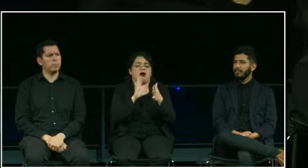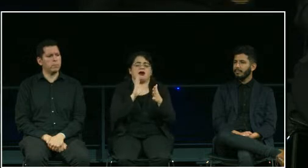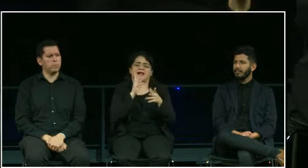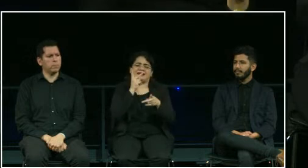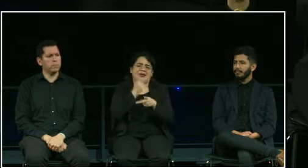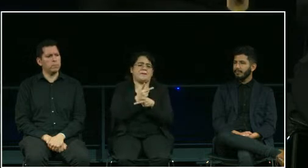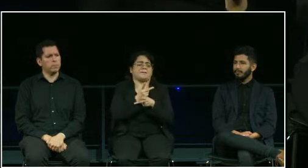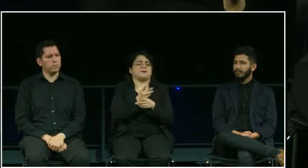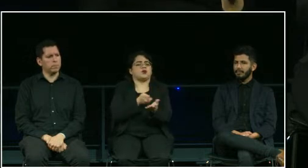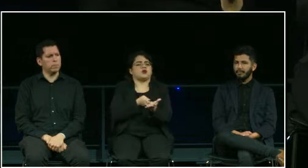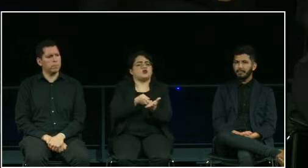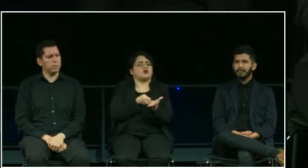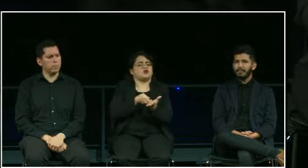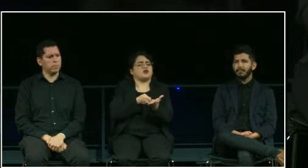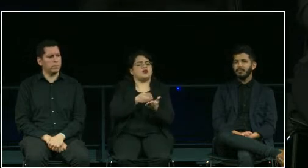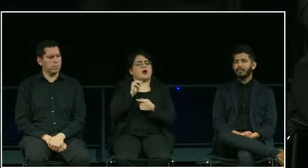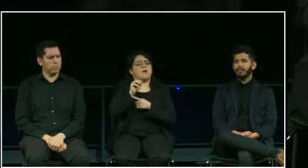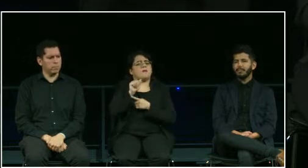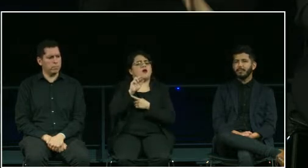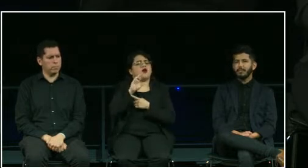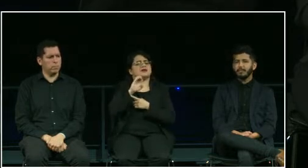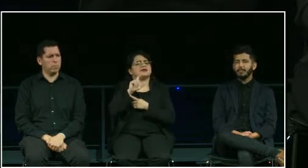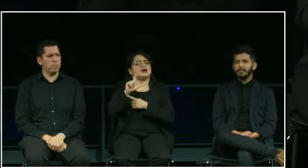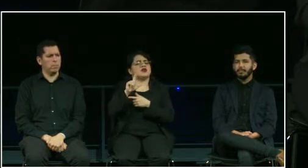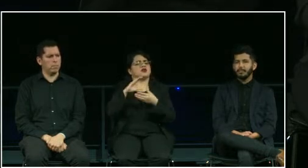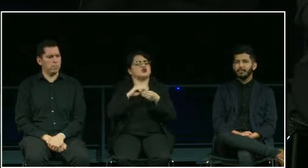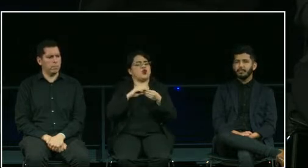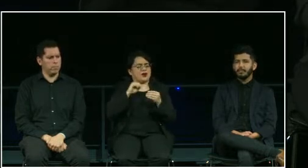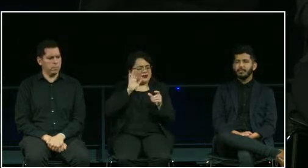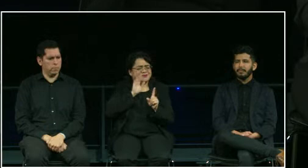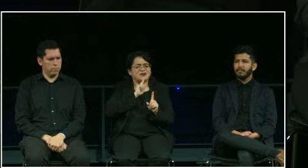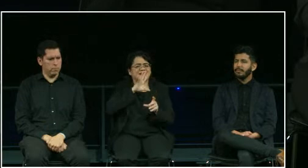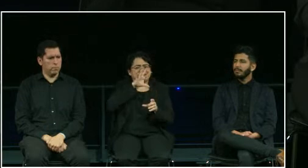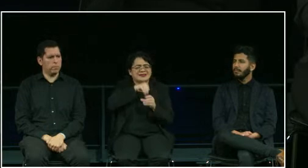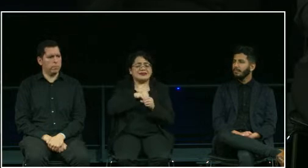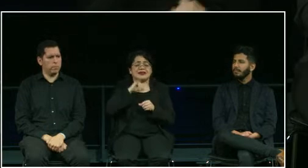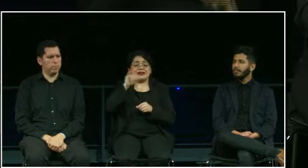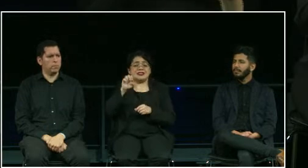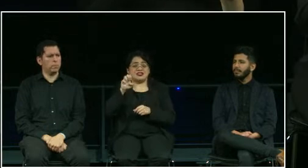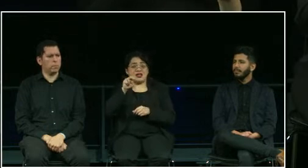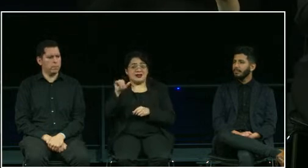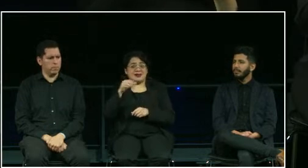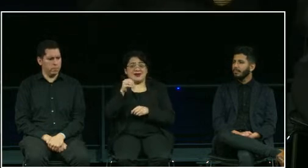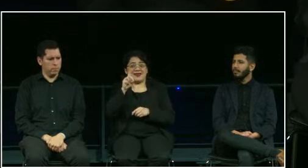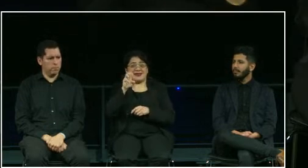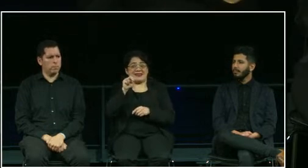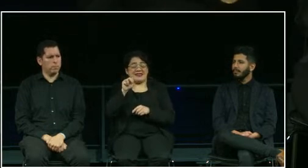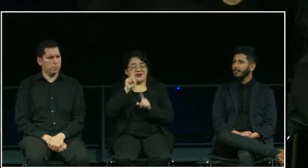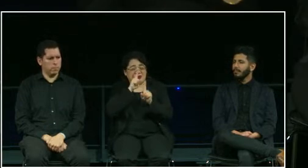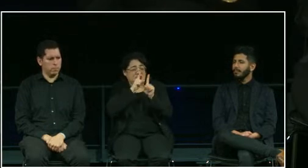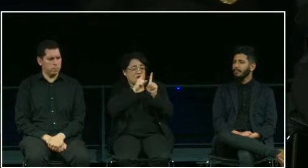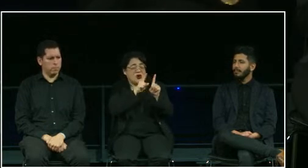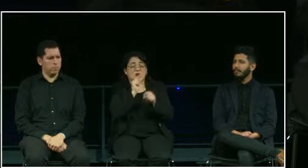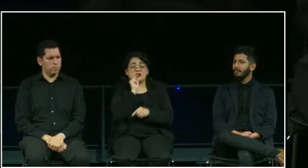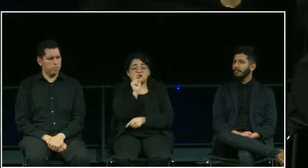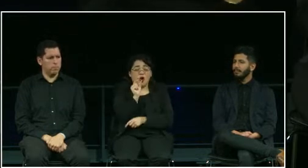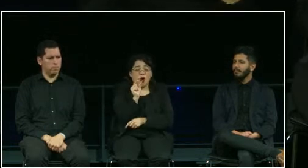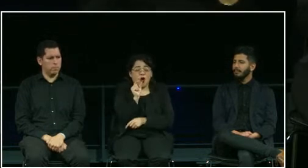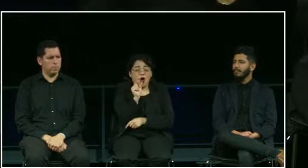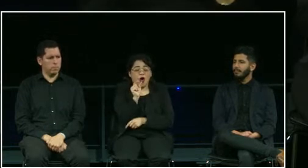the authenticity of Marcel. Something that was really important to Jenny and Dean from the beginning was that Marcel, even though he's a tiny